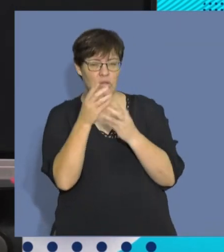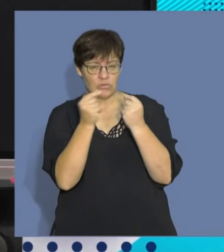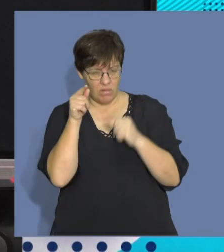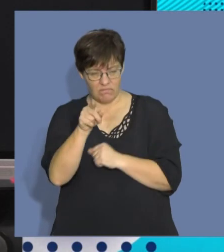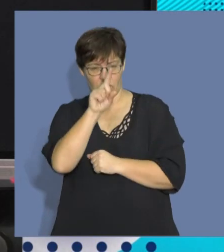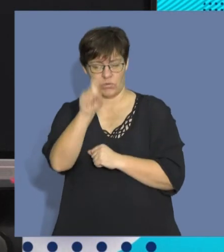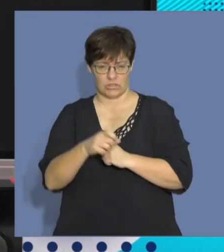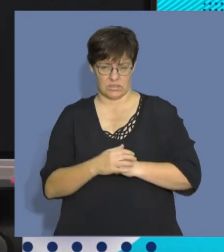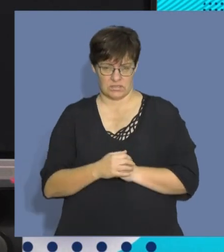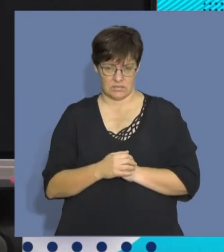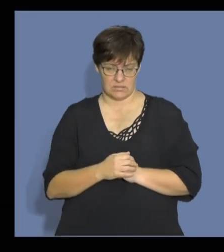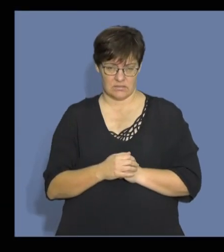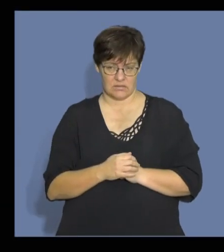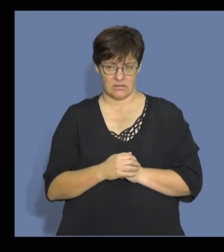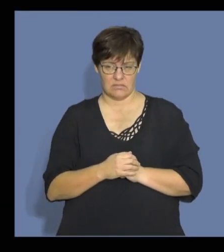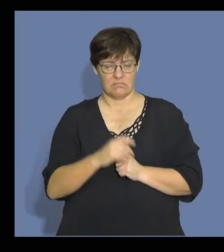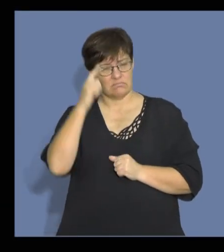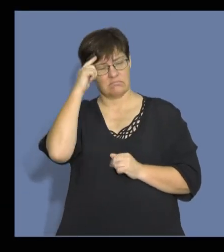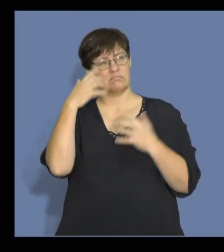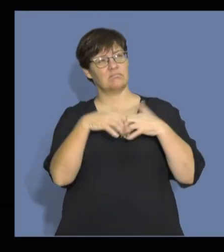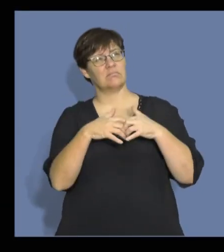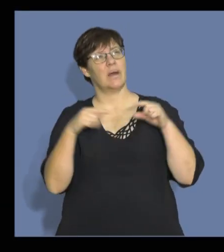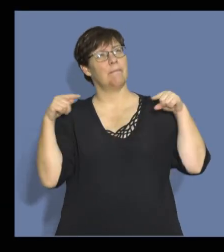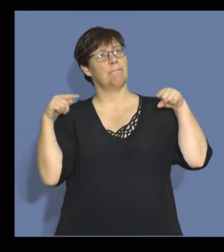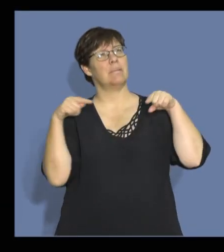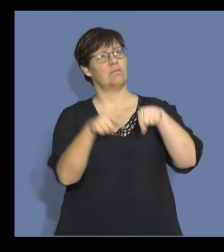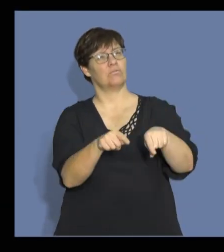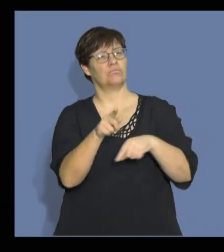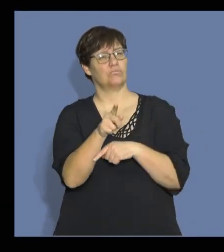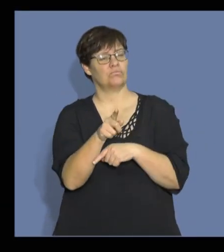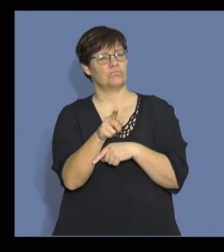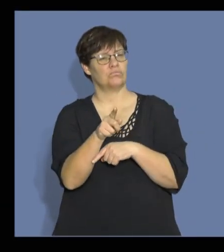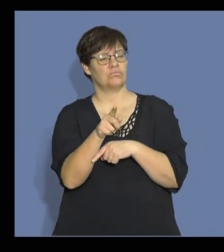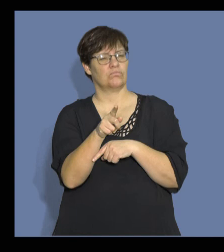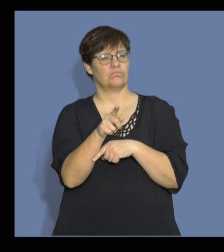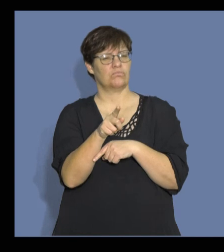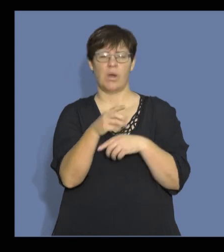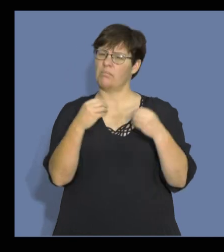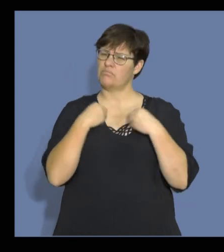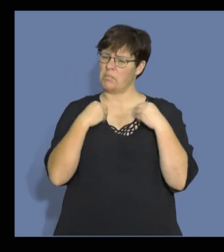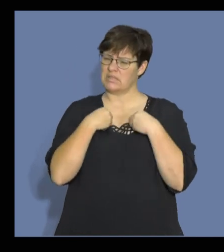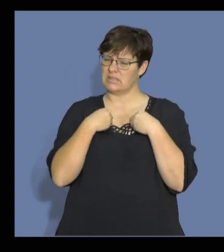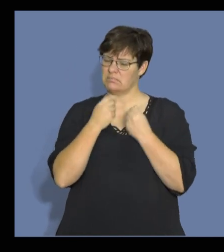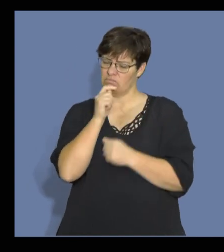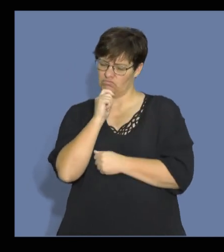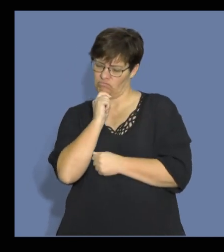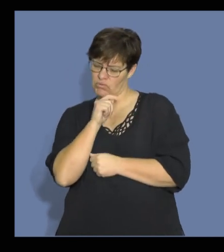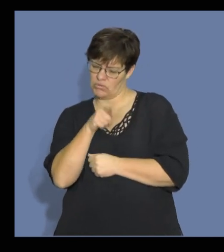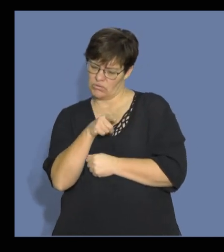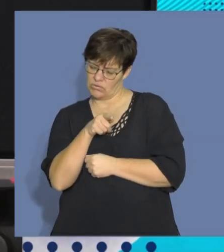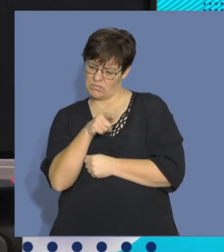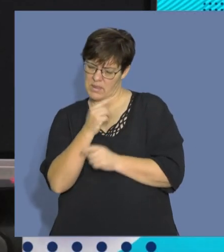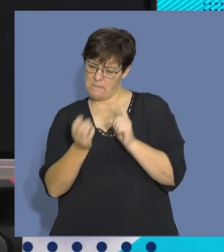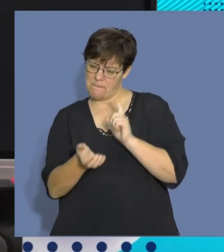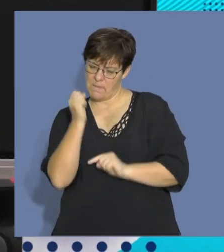to solve for this question. And if you guys think about a parallelogram, what is a property that I can potentially